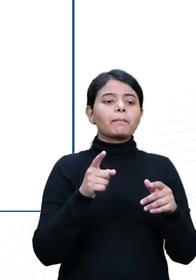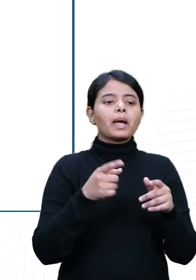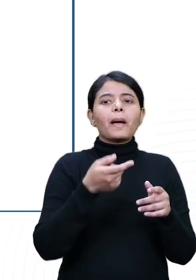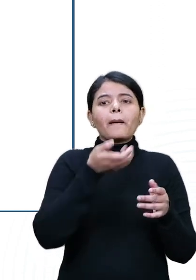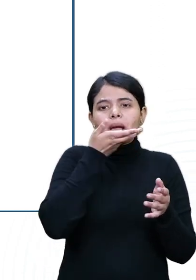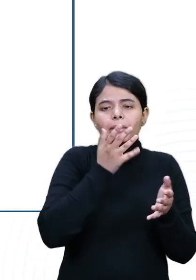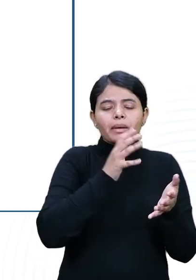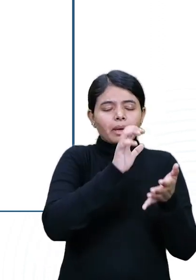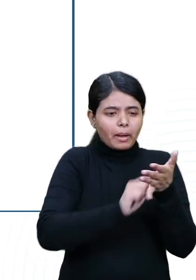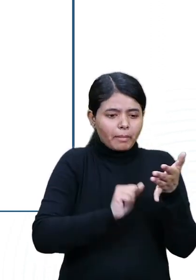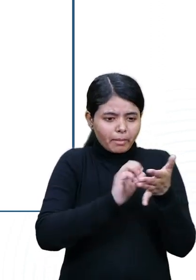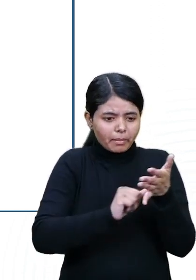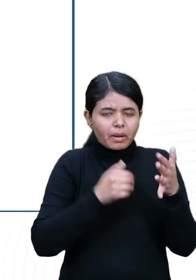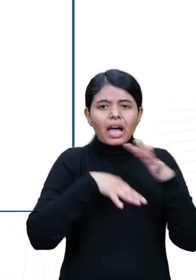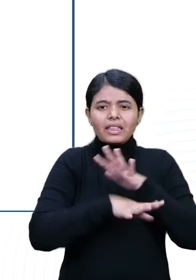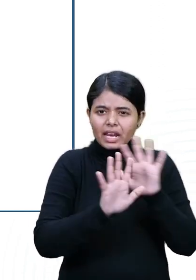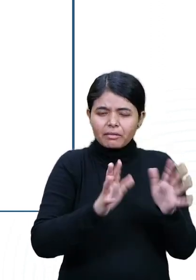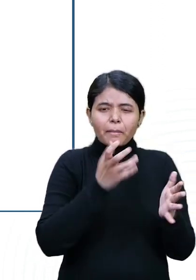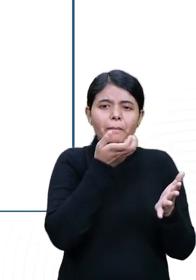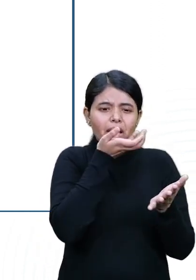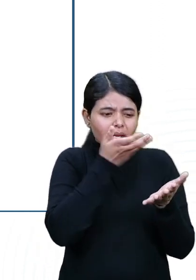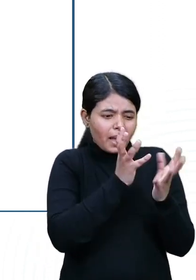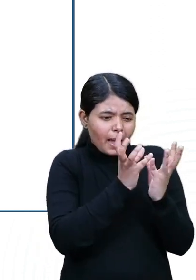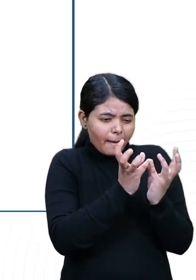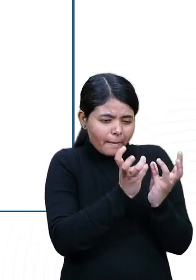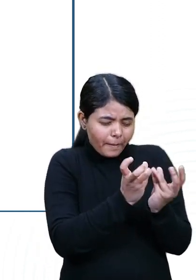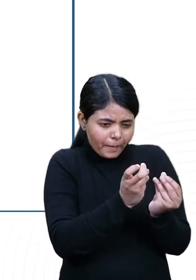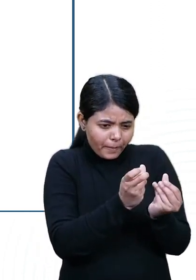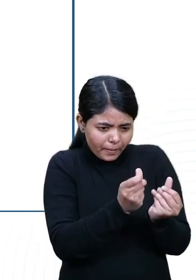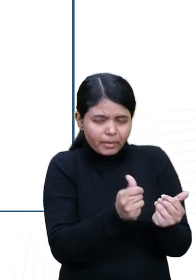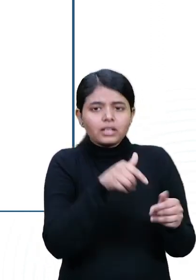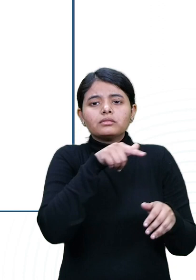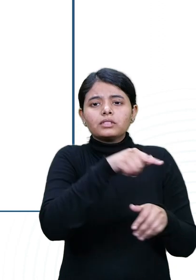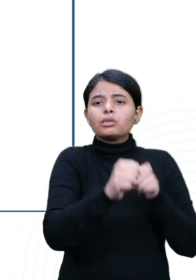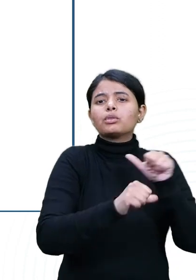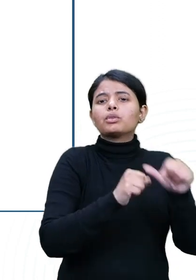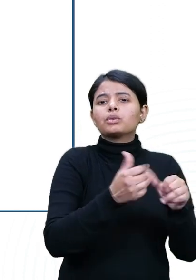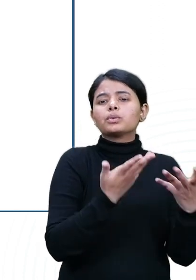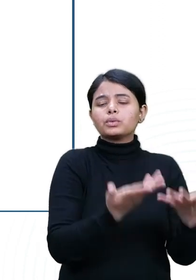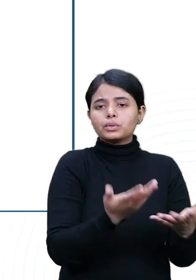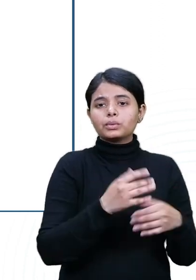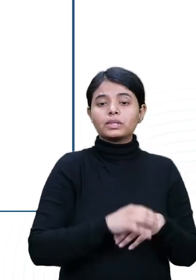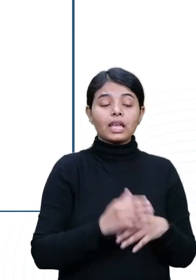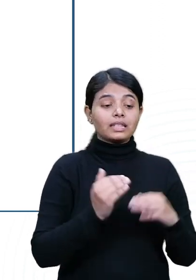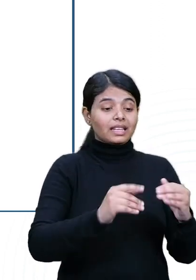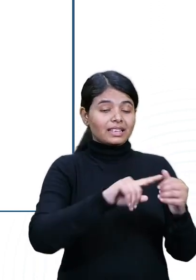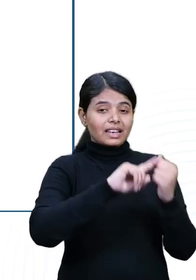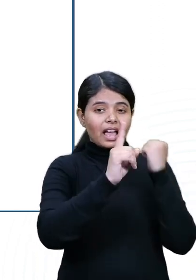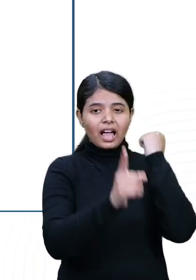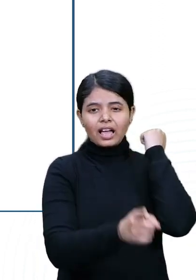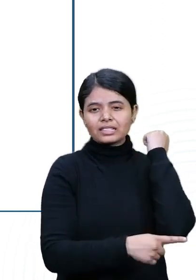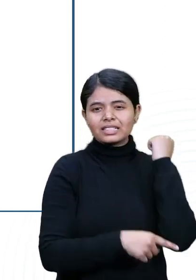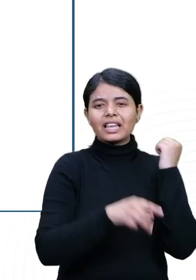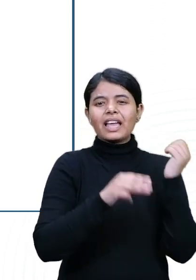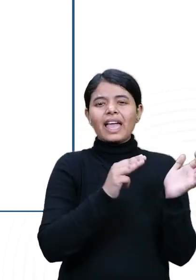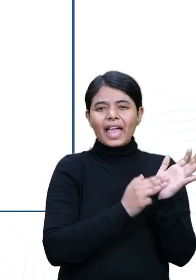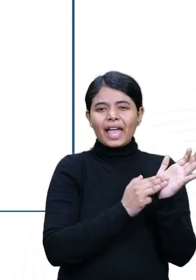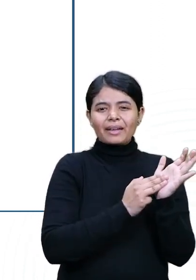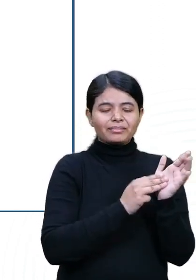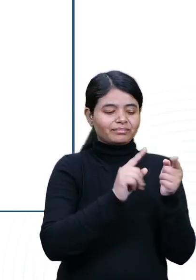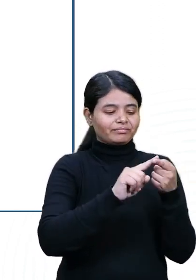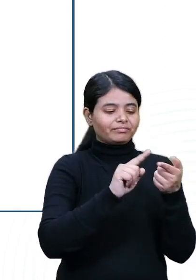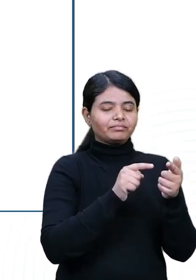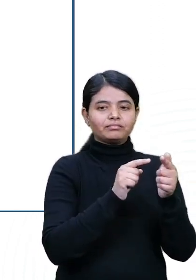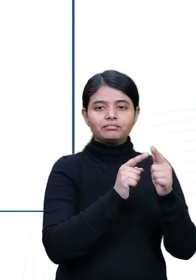partially permethylated aldol acetates. And it is a complicated process a little bit, but involves